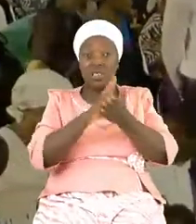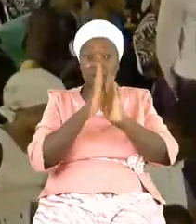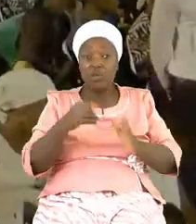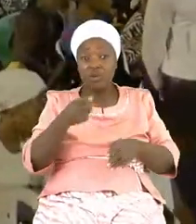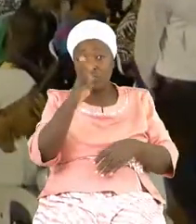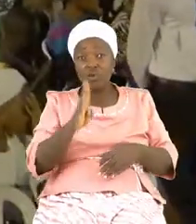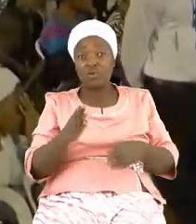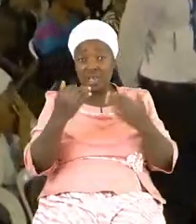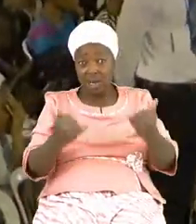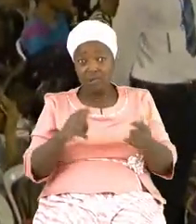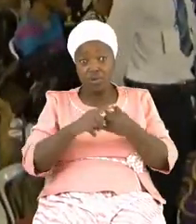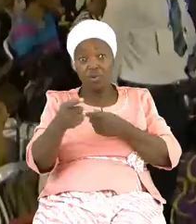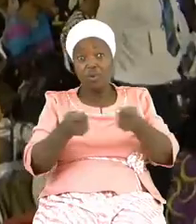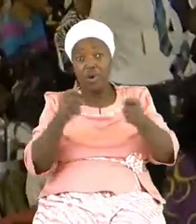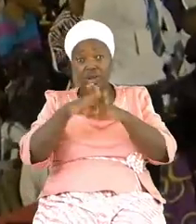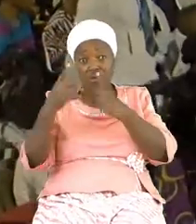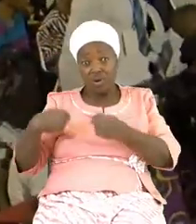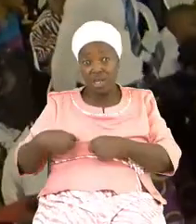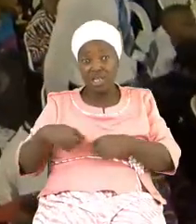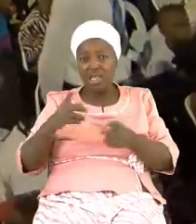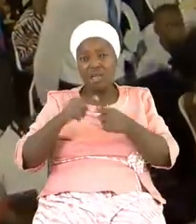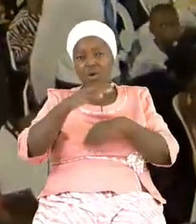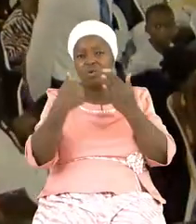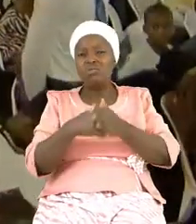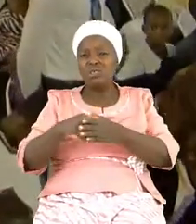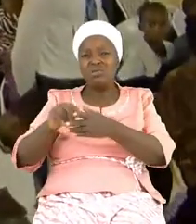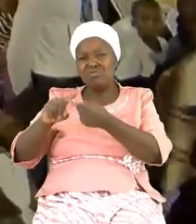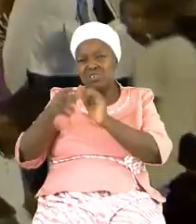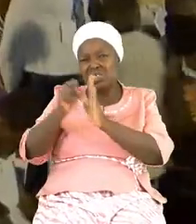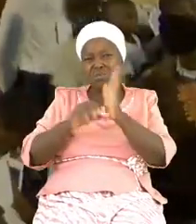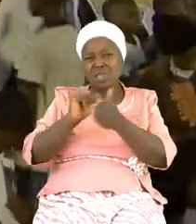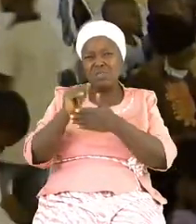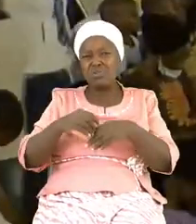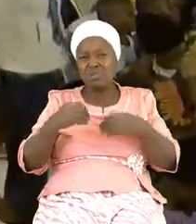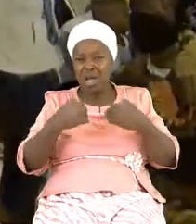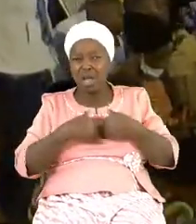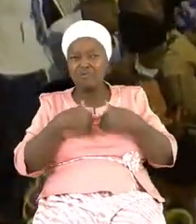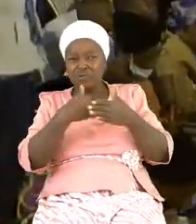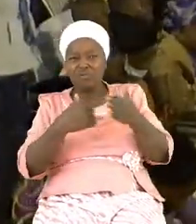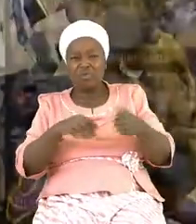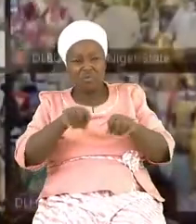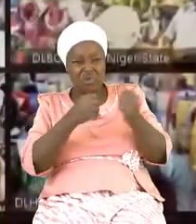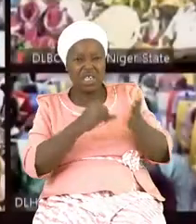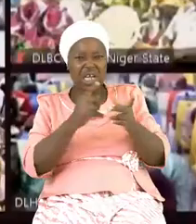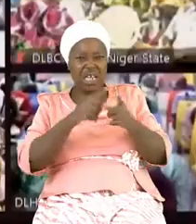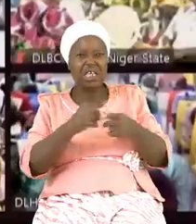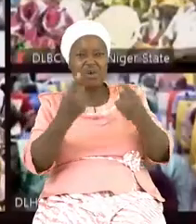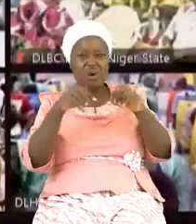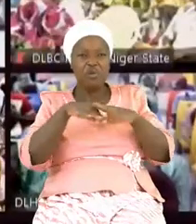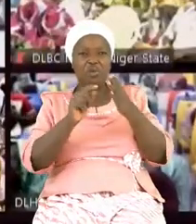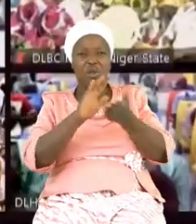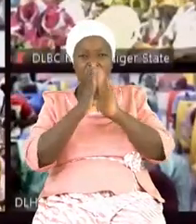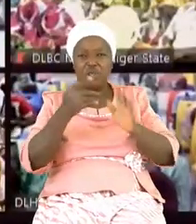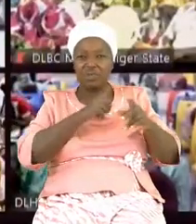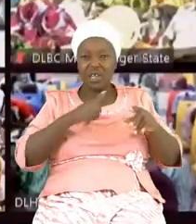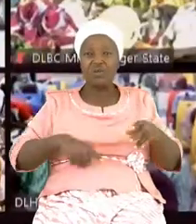reign in your heart. And then all the relationships around you will be a relationship of peace. you raise up your hand. Thank you. God bless